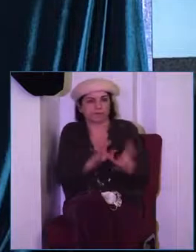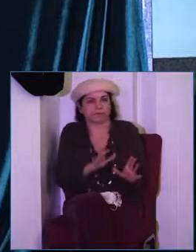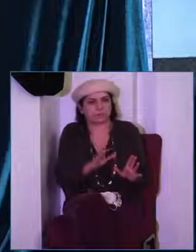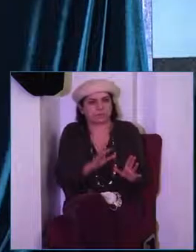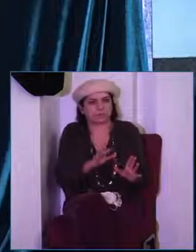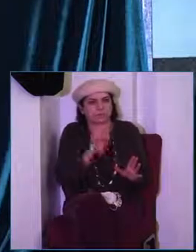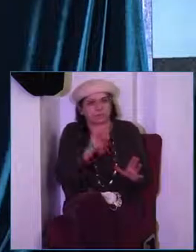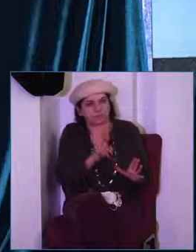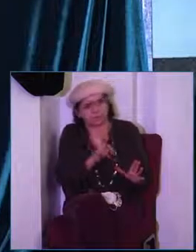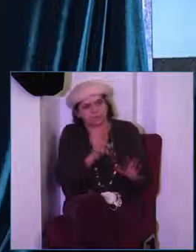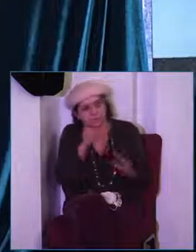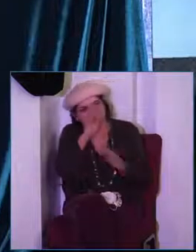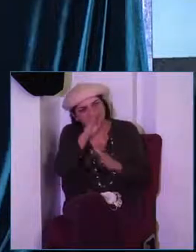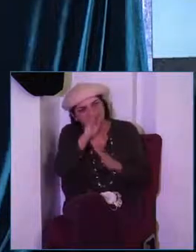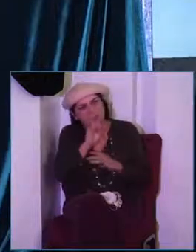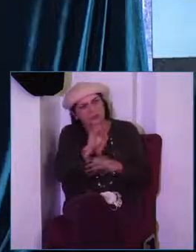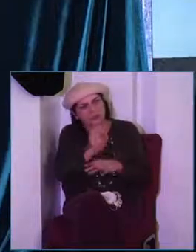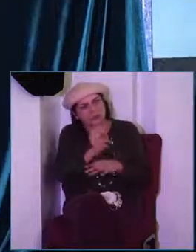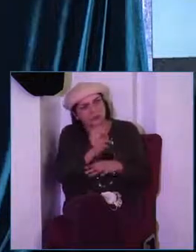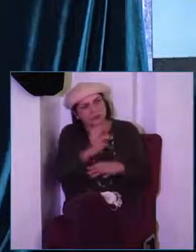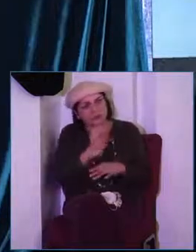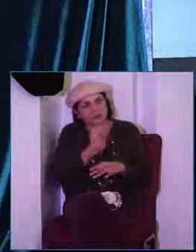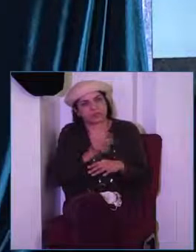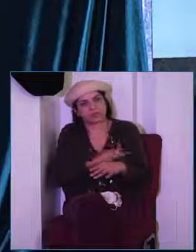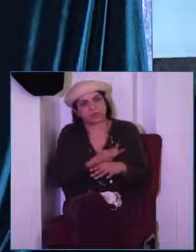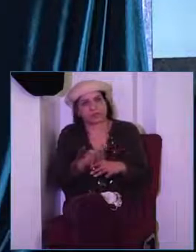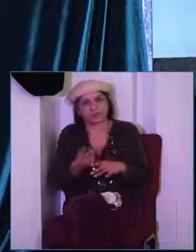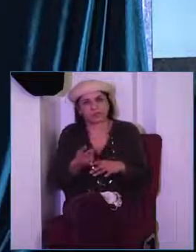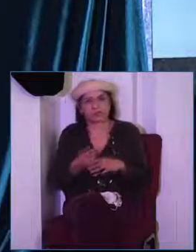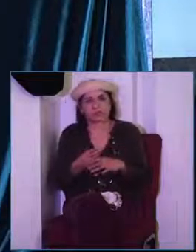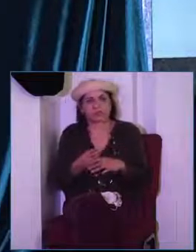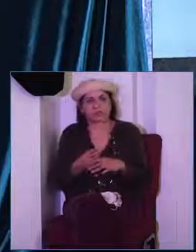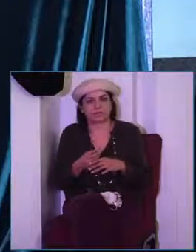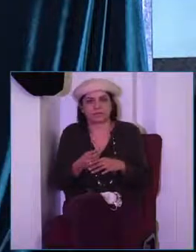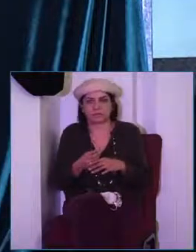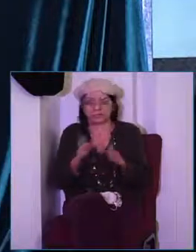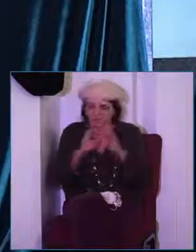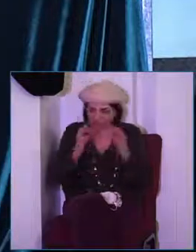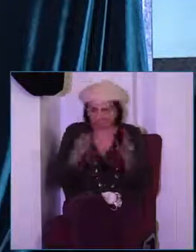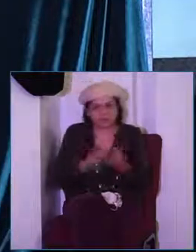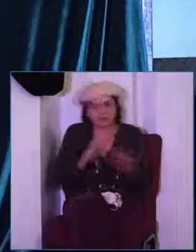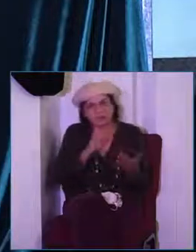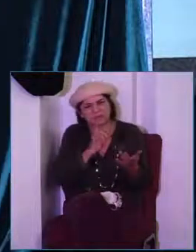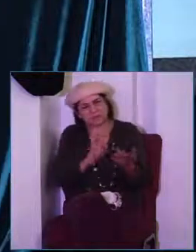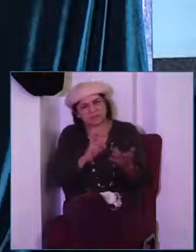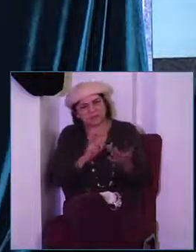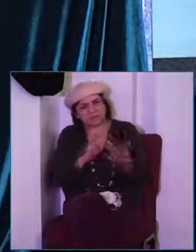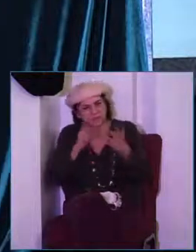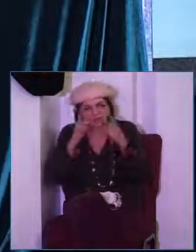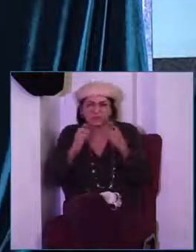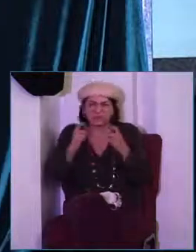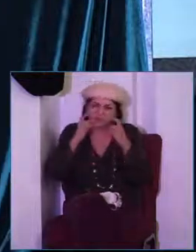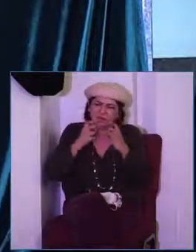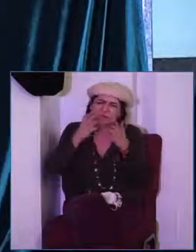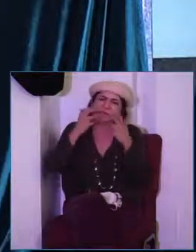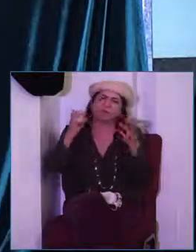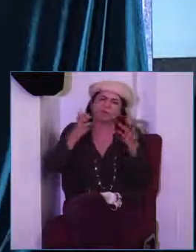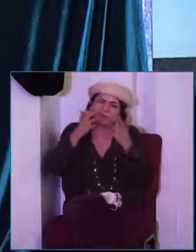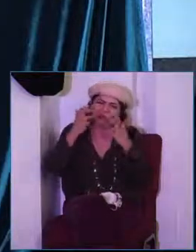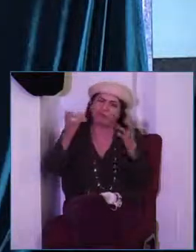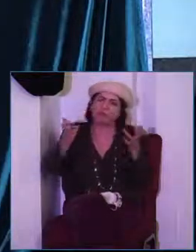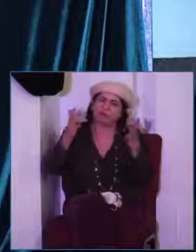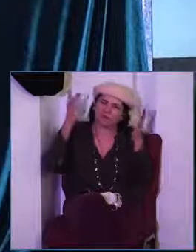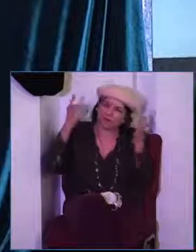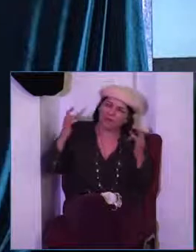really upset. I have a feeling that his family was crying and weeping and wailing. I have a feeling that they